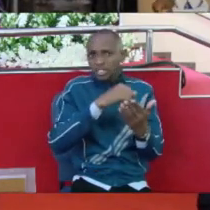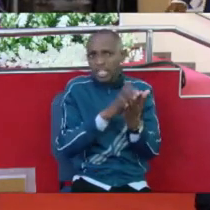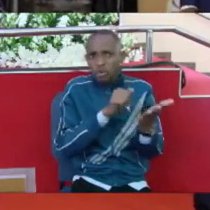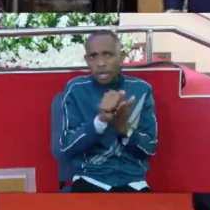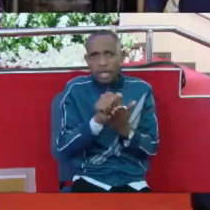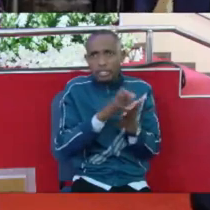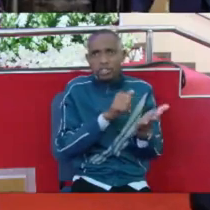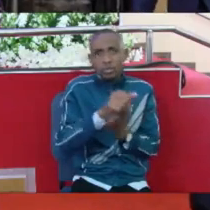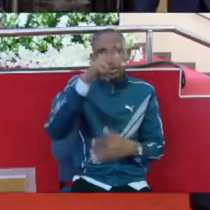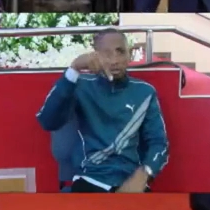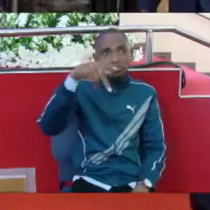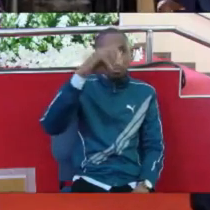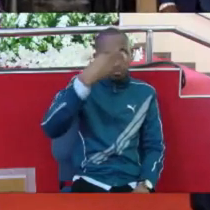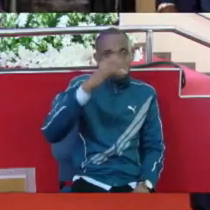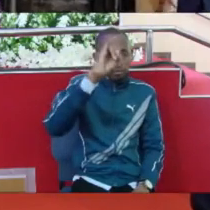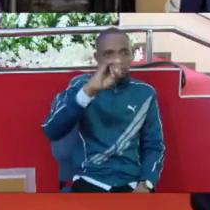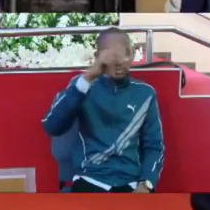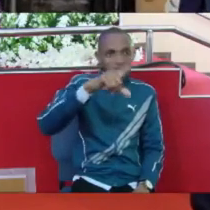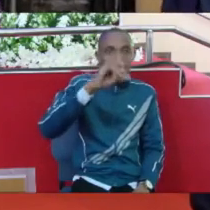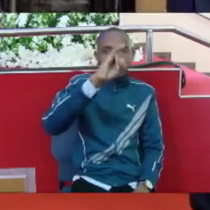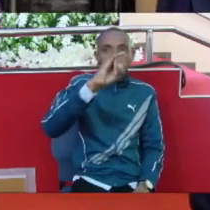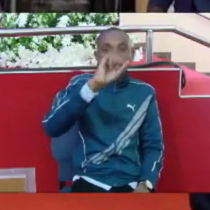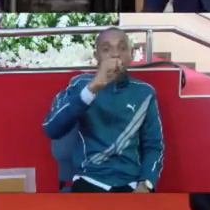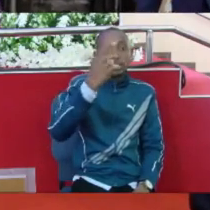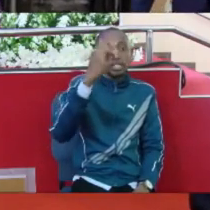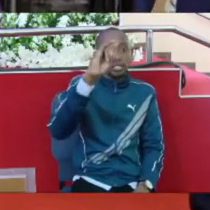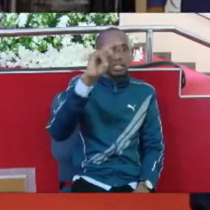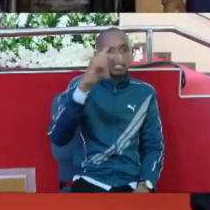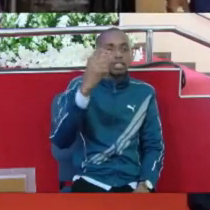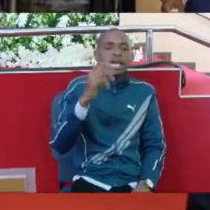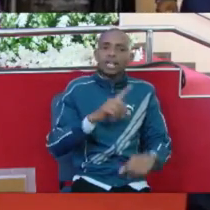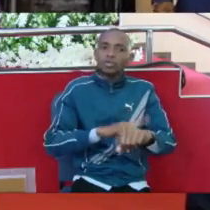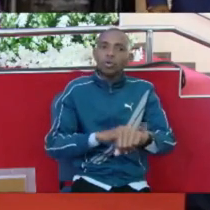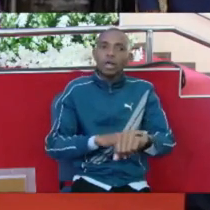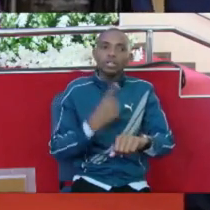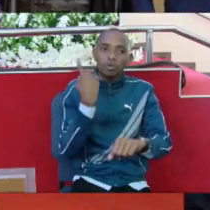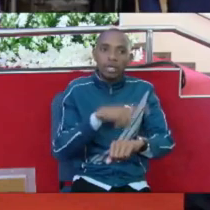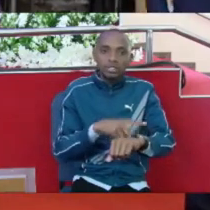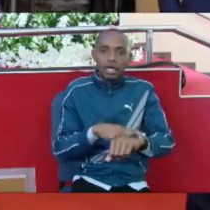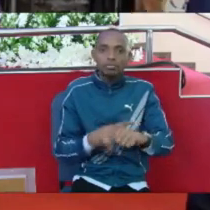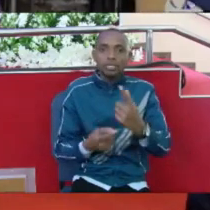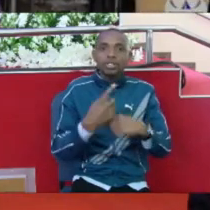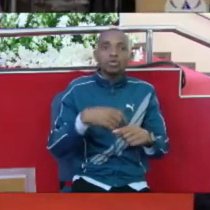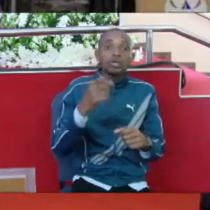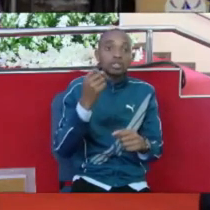you know what? One time, he left the headless corpse of a Goliath in Elah.